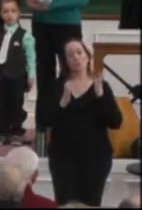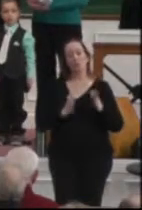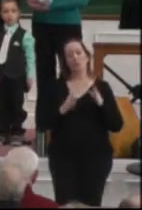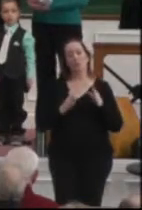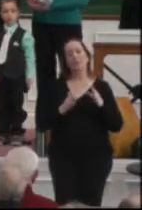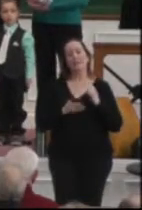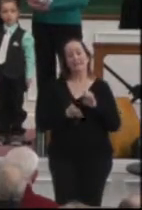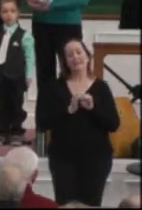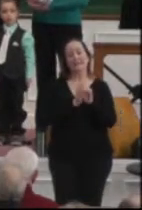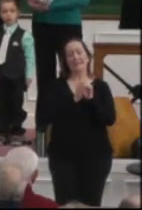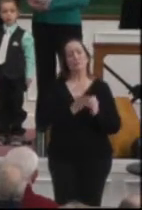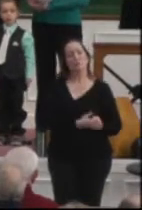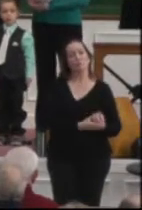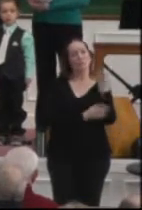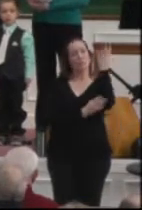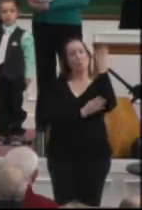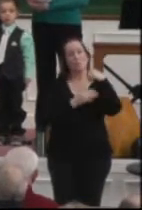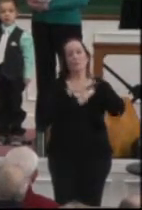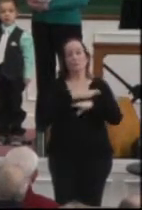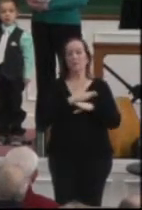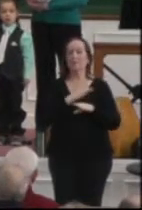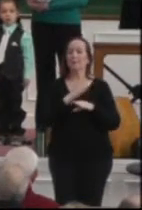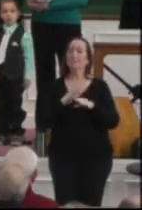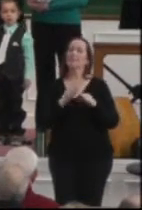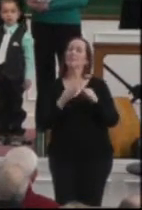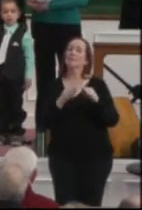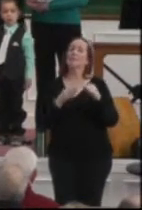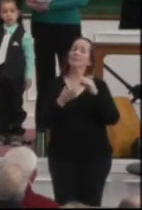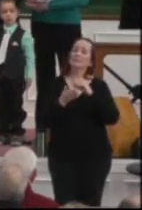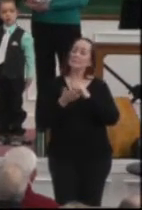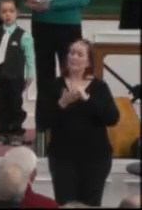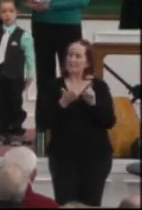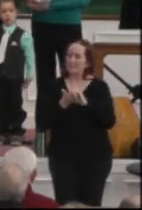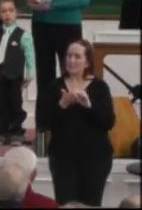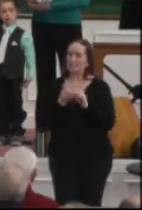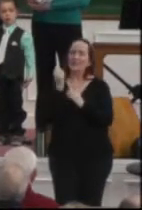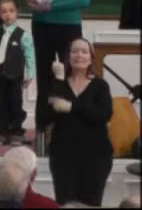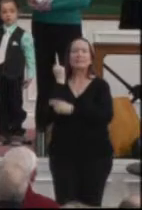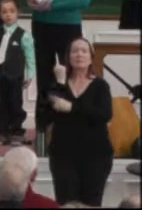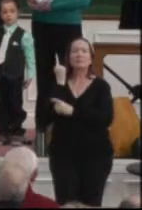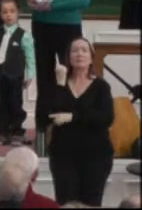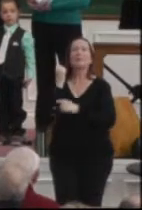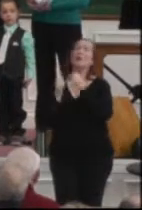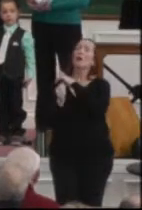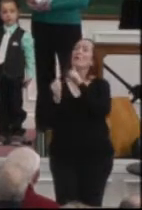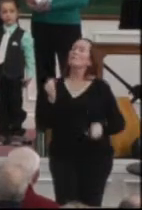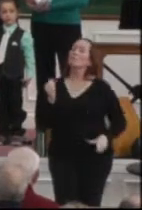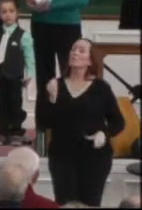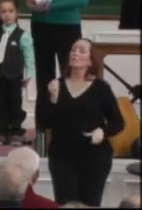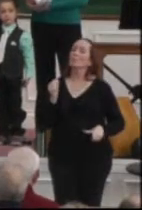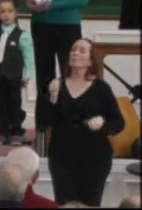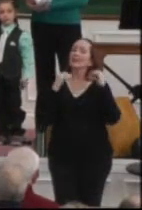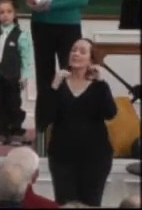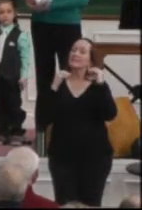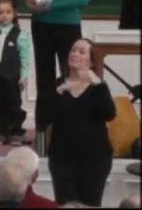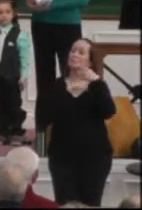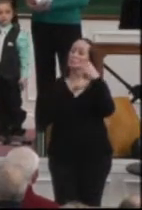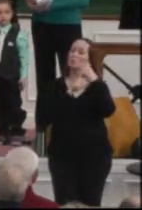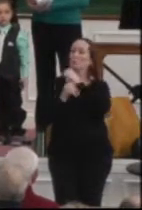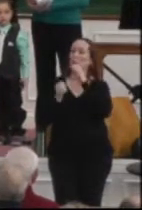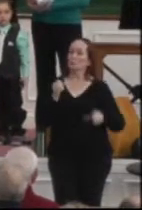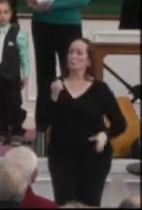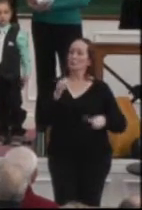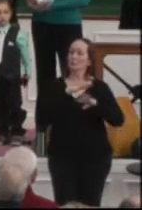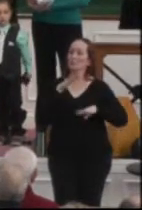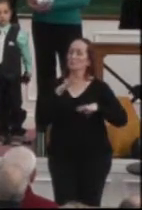of the Lord, and to encourage them to accept Christ as their Savior under the guidance of the Holy Spirit? If you